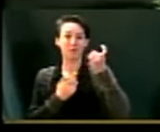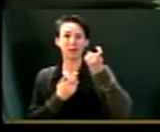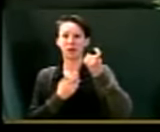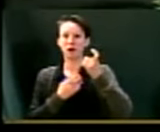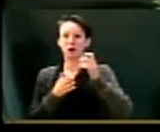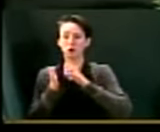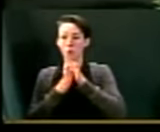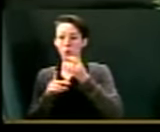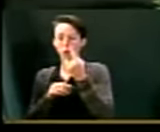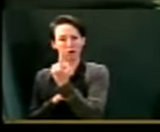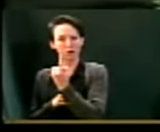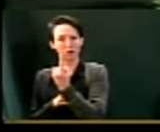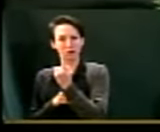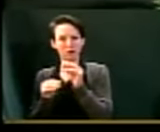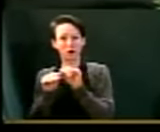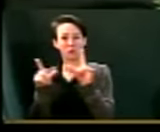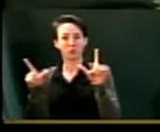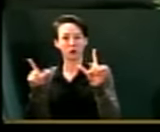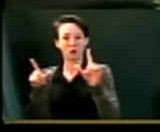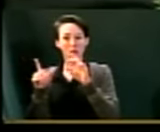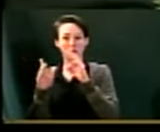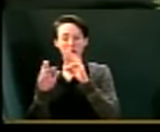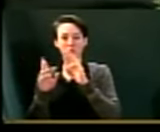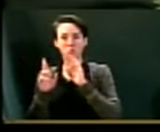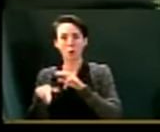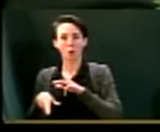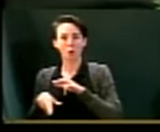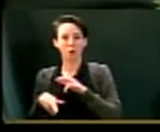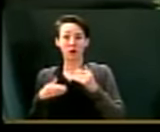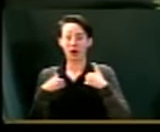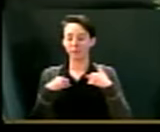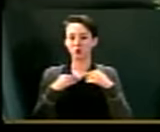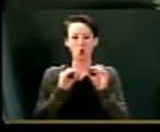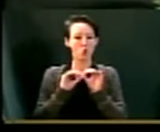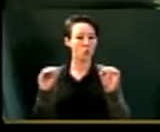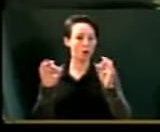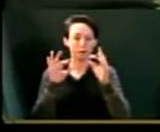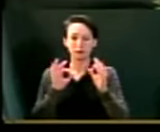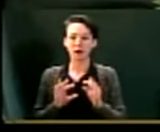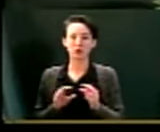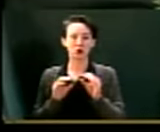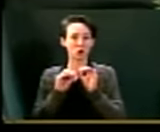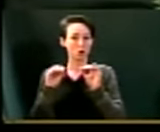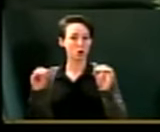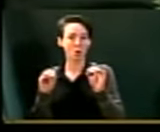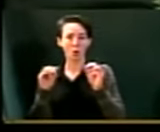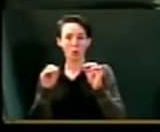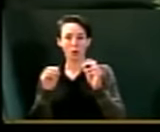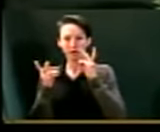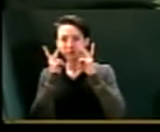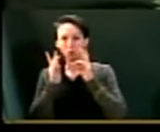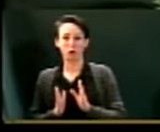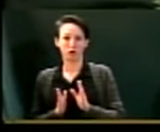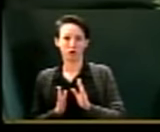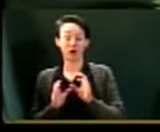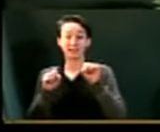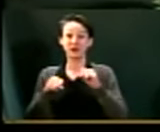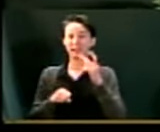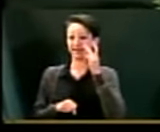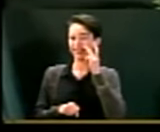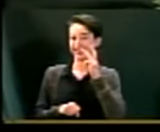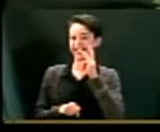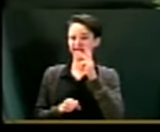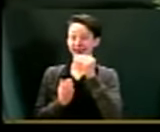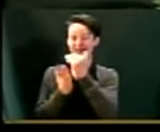shows is that no reviewer even looked at the file. There's no feedback, but we can see that the questioned item